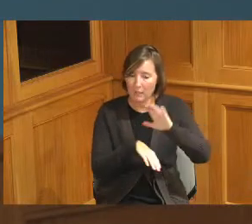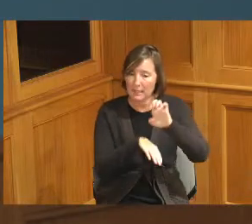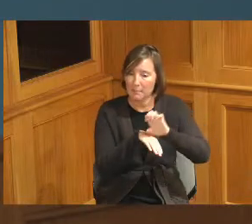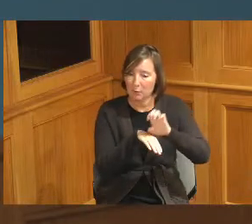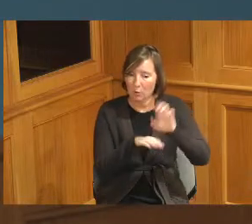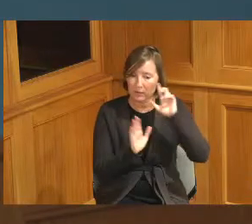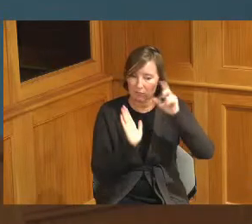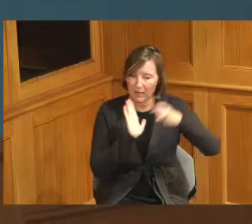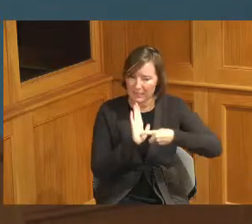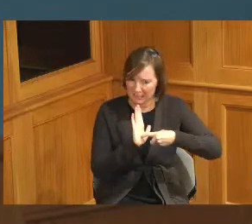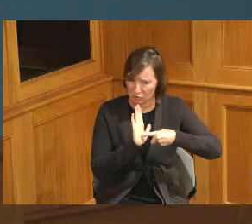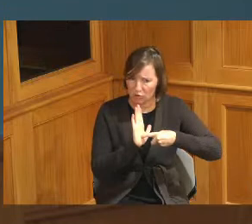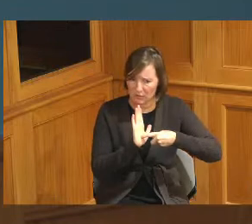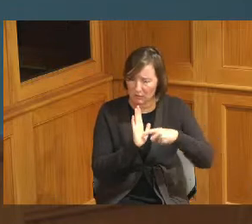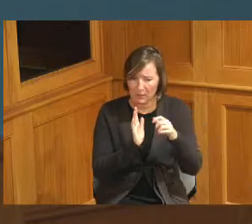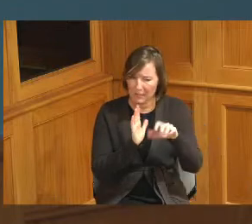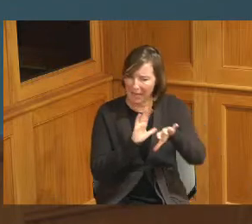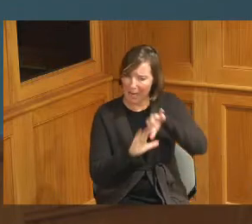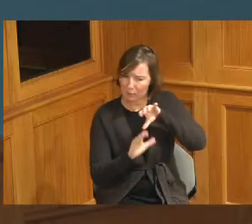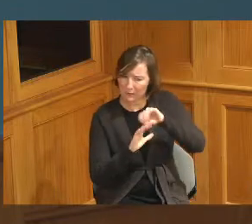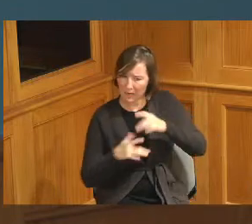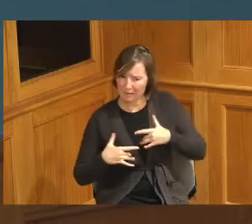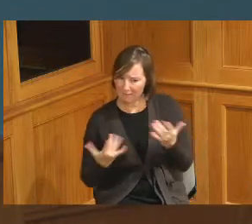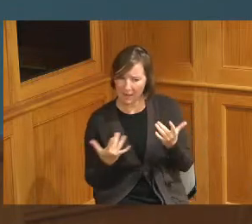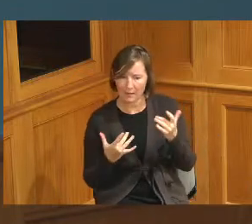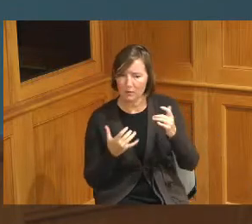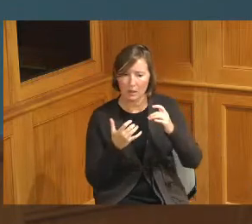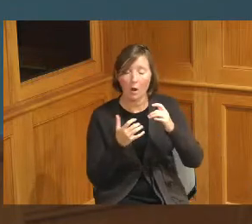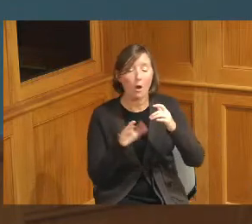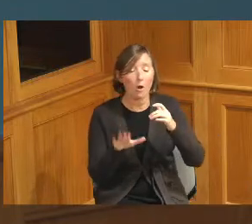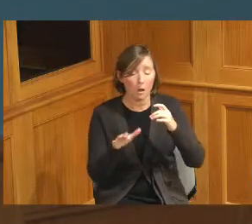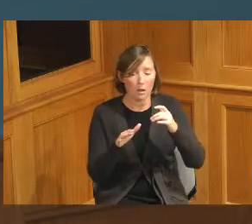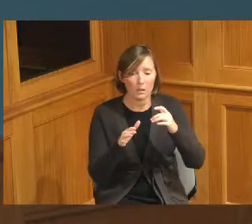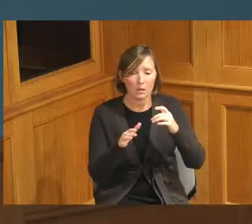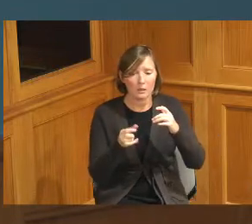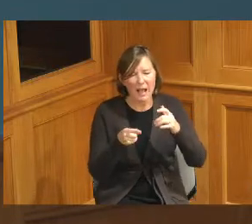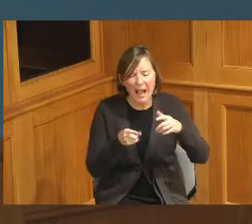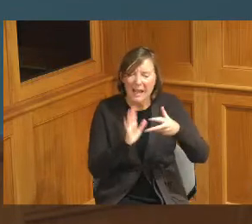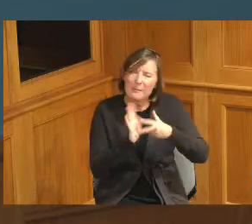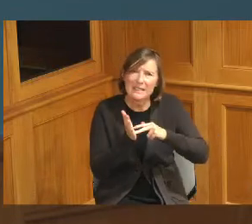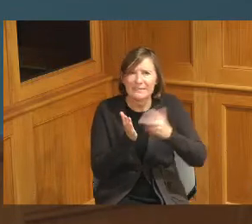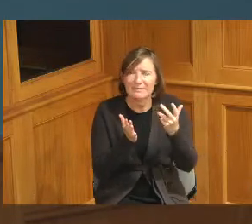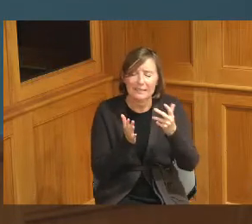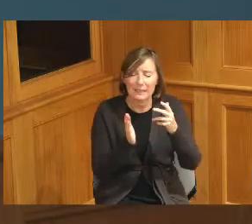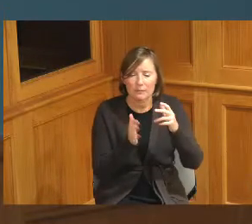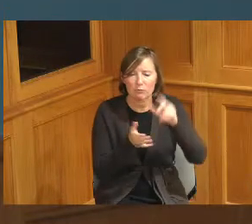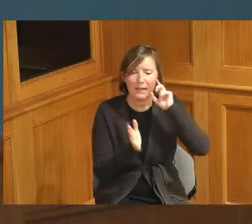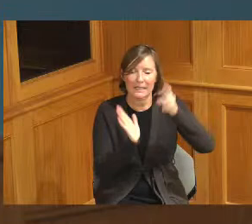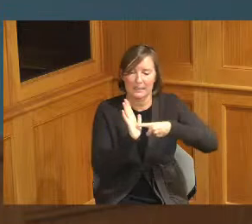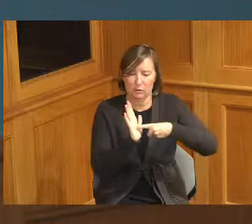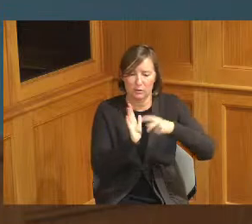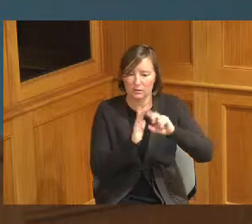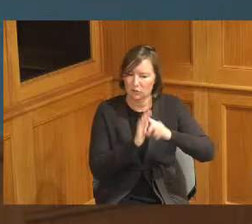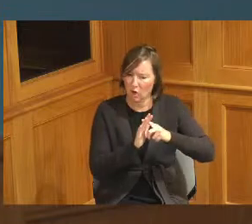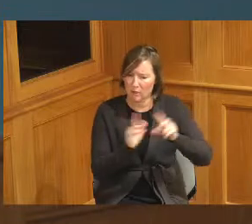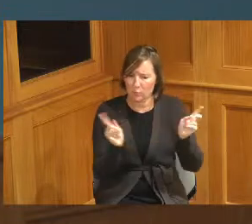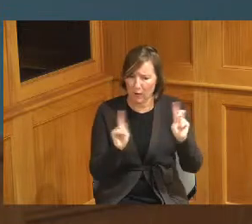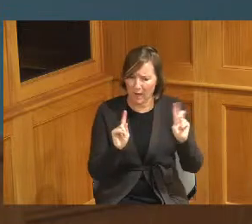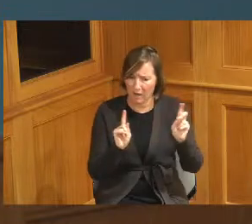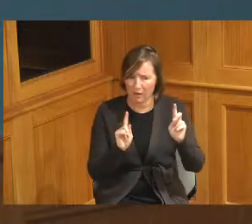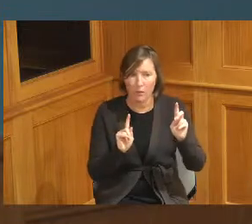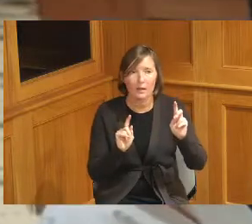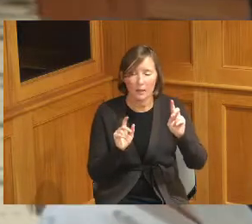year outside, or is that something different? Well, the employee recognition, Or that we started. I won't say every year. We just started it last year and this year. that was